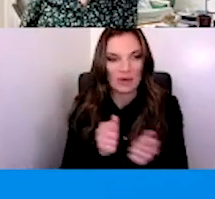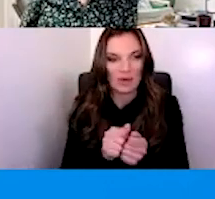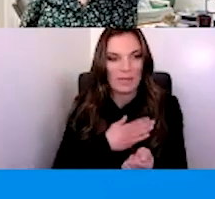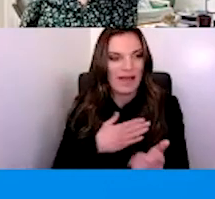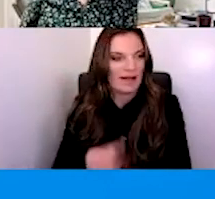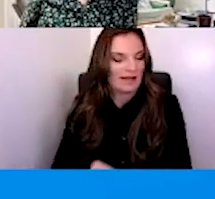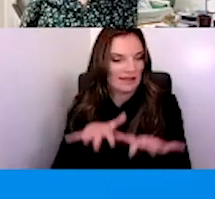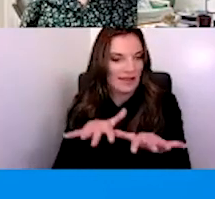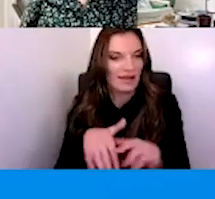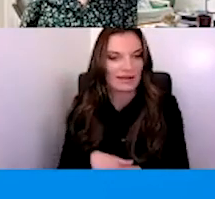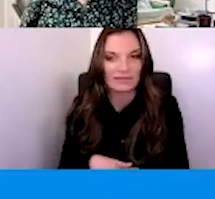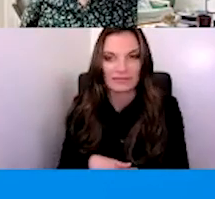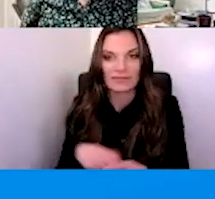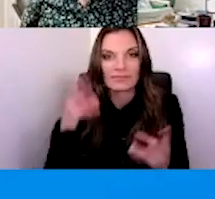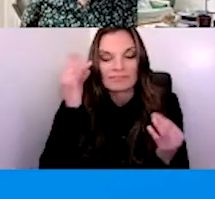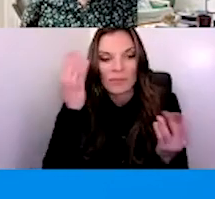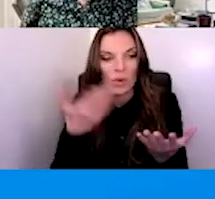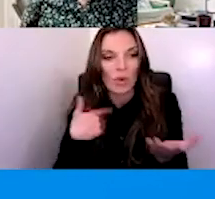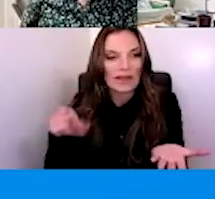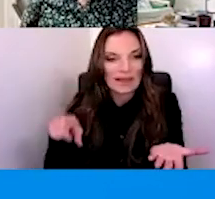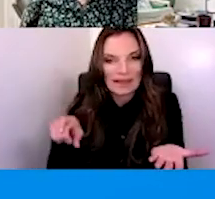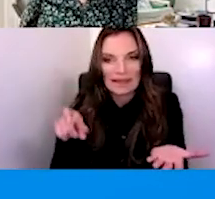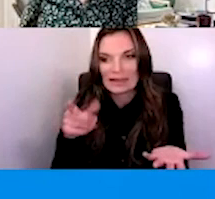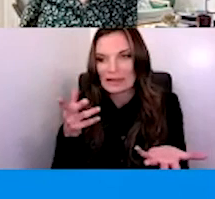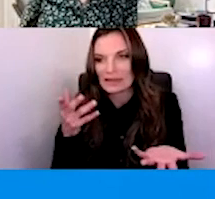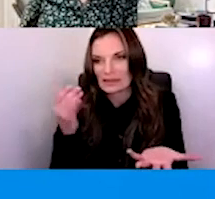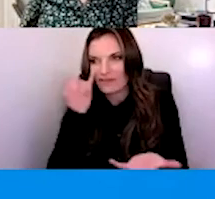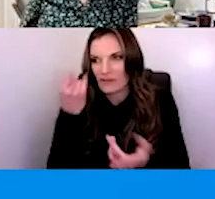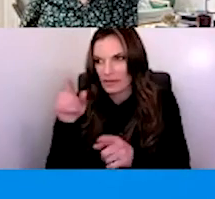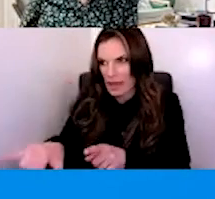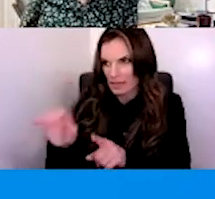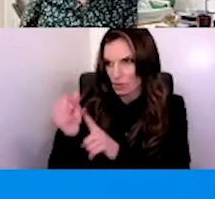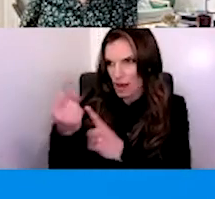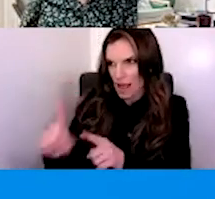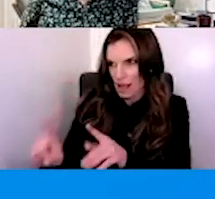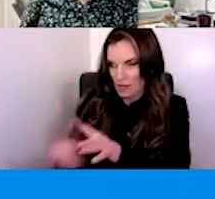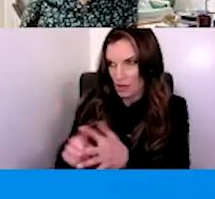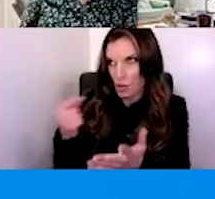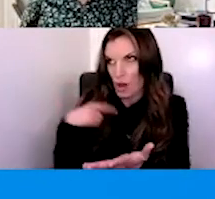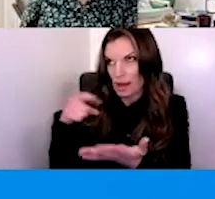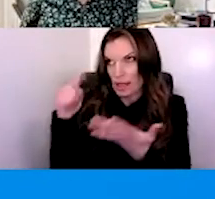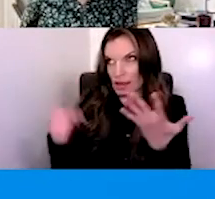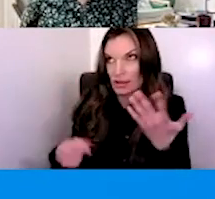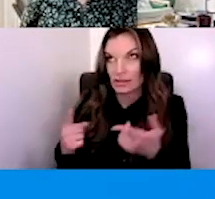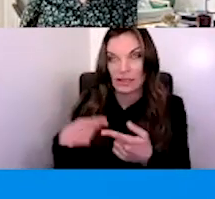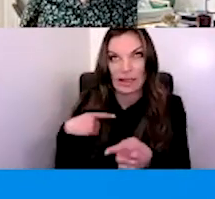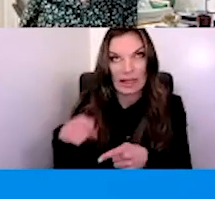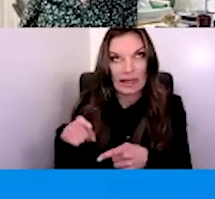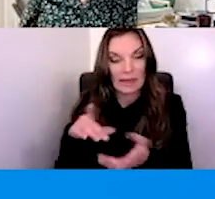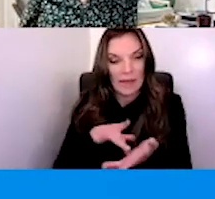so thinking about what we would need in certain situations, remembering medications, chargers, important